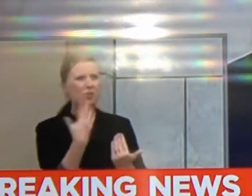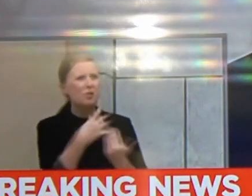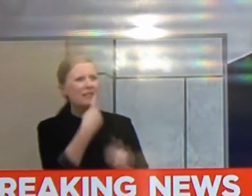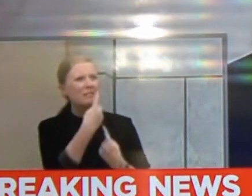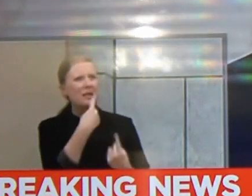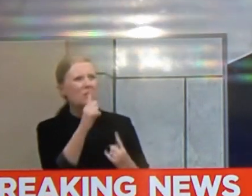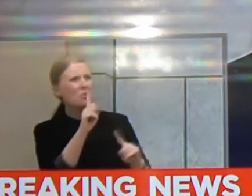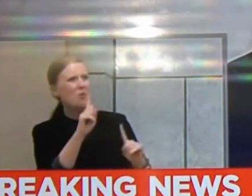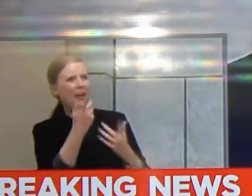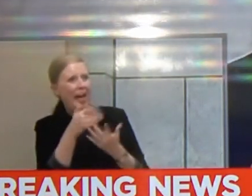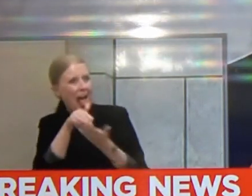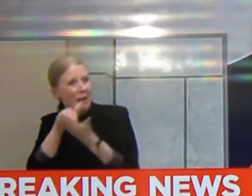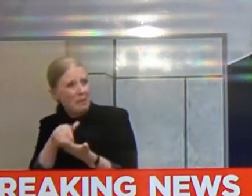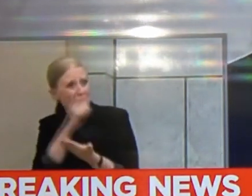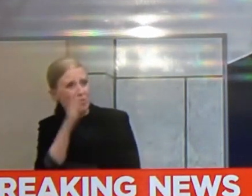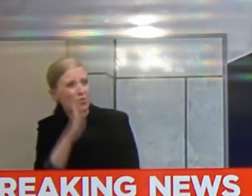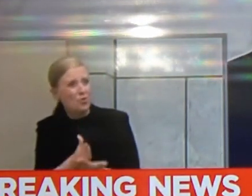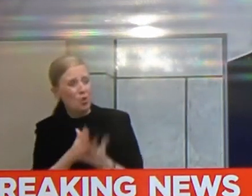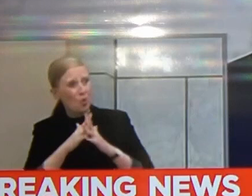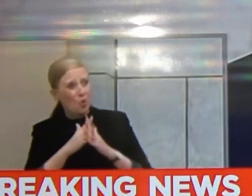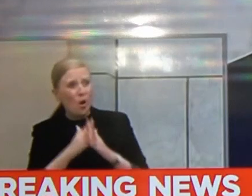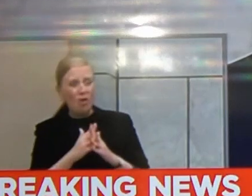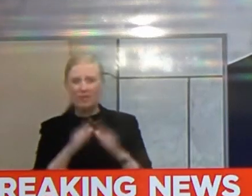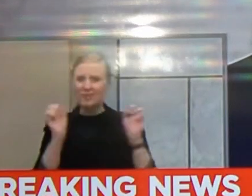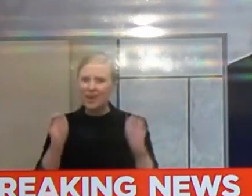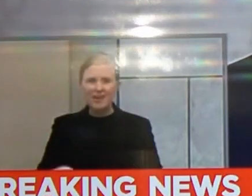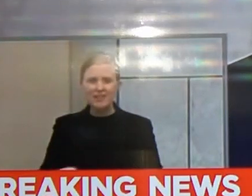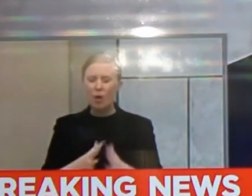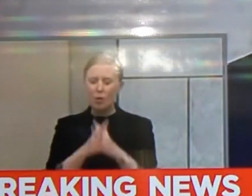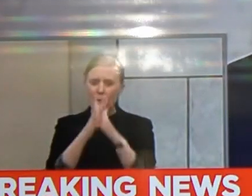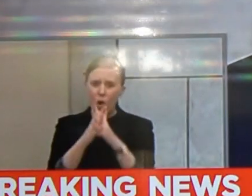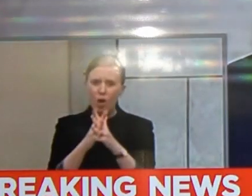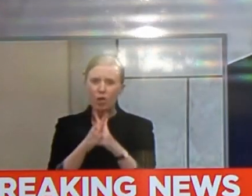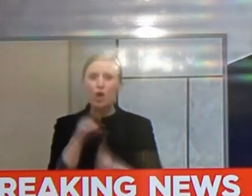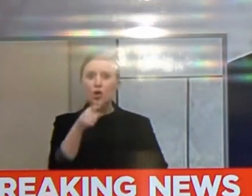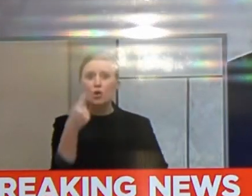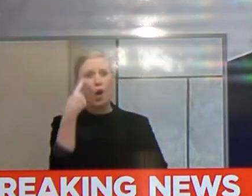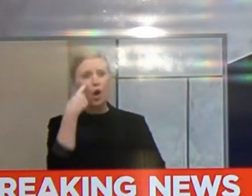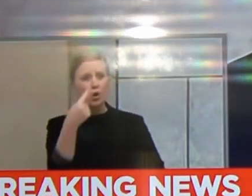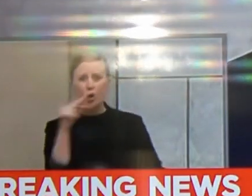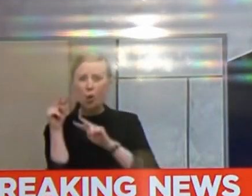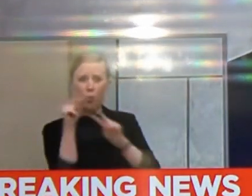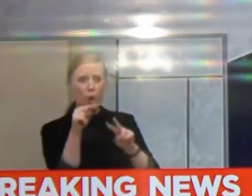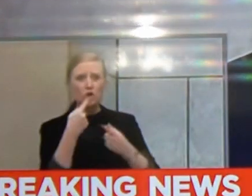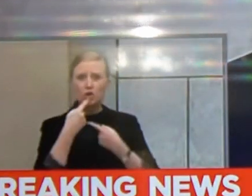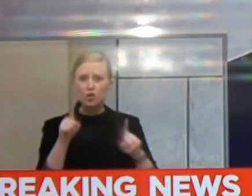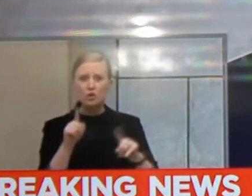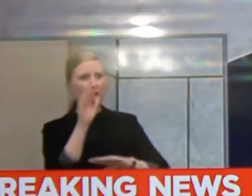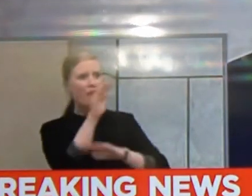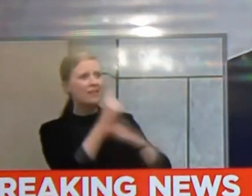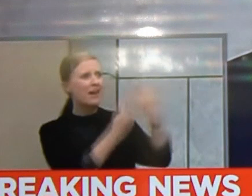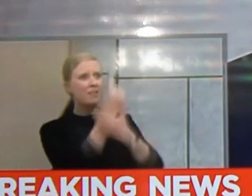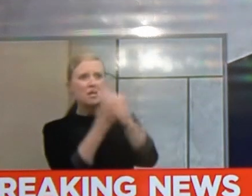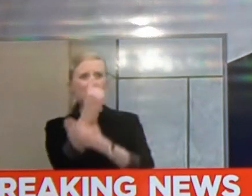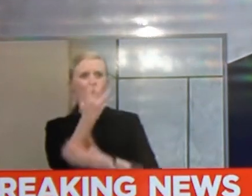look overseas and see what is happening in other developed countries around the world. That is not our experience in this